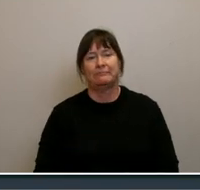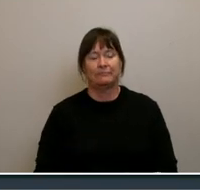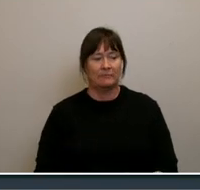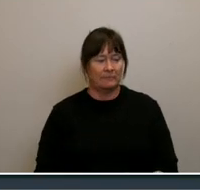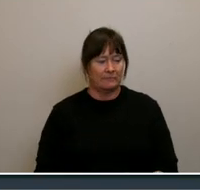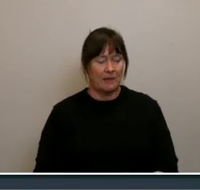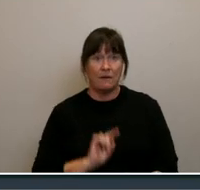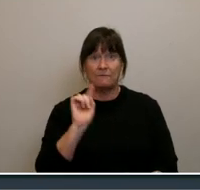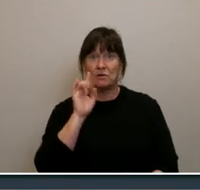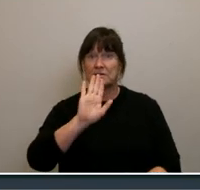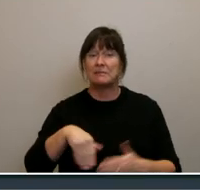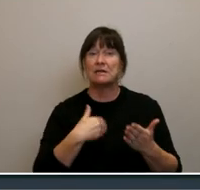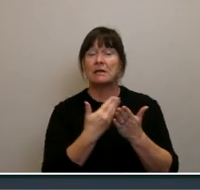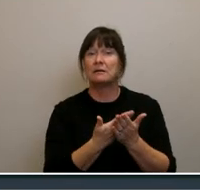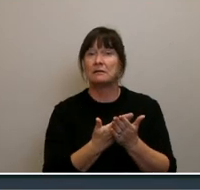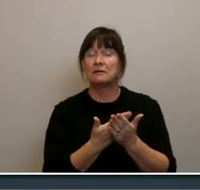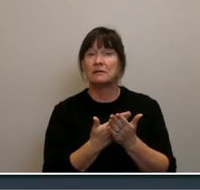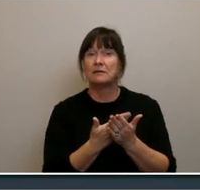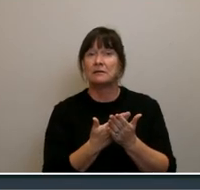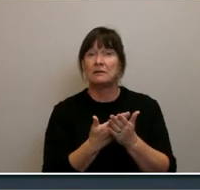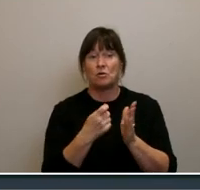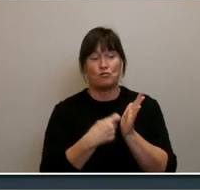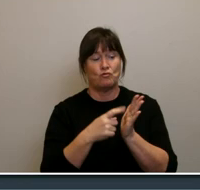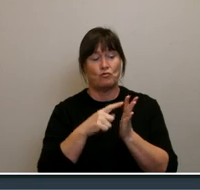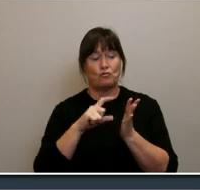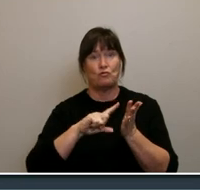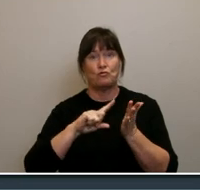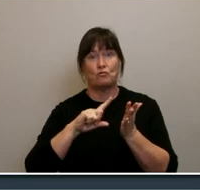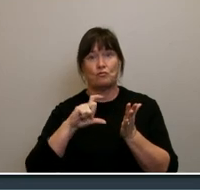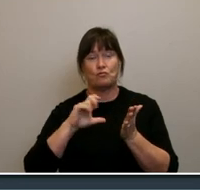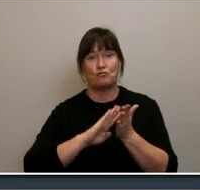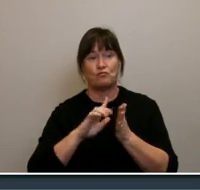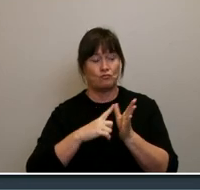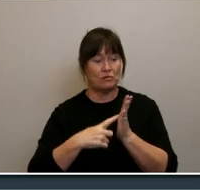And our first submitter we have up after lunch is Richard Gillespie.